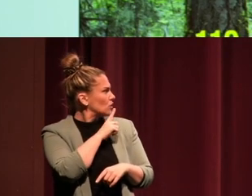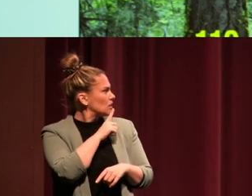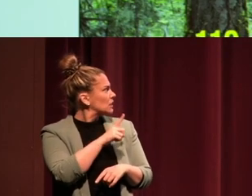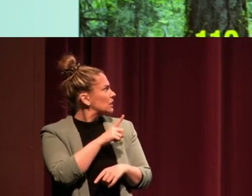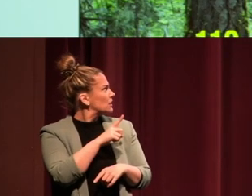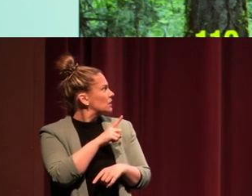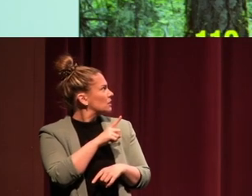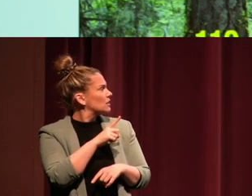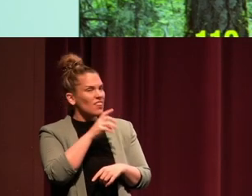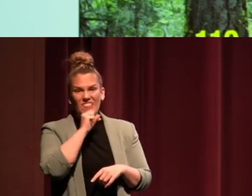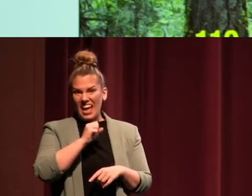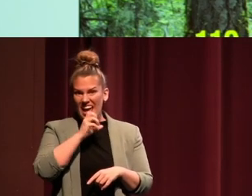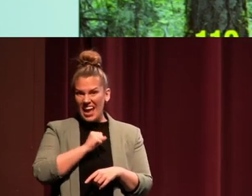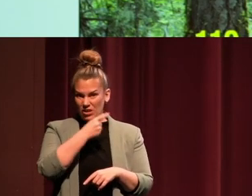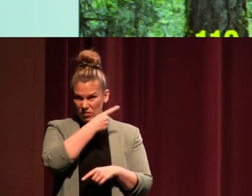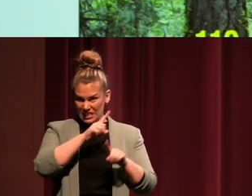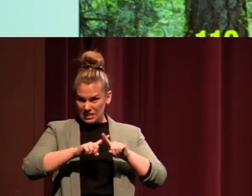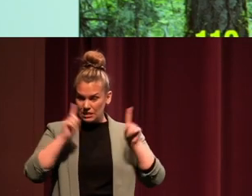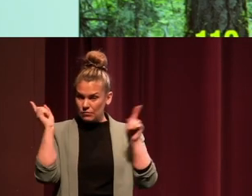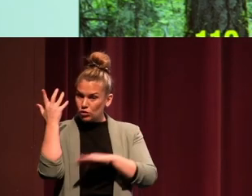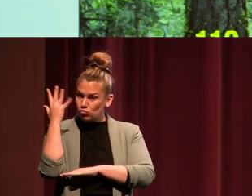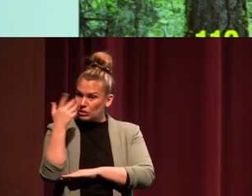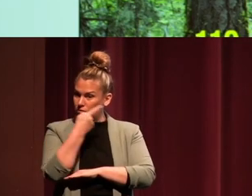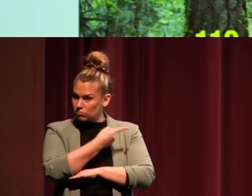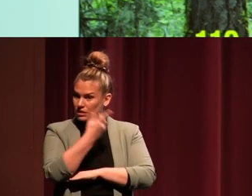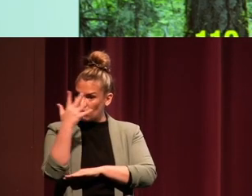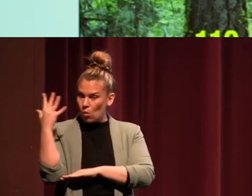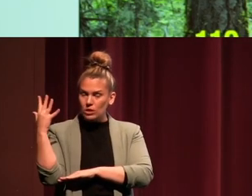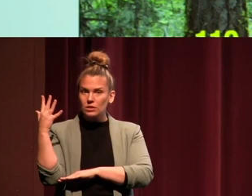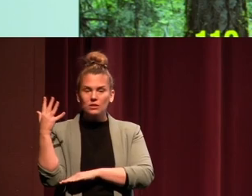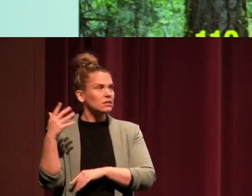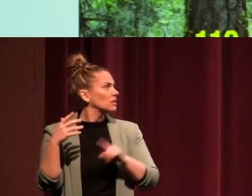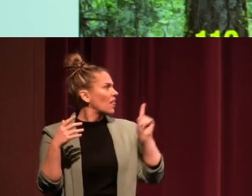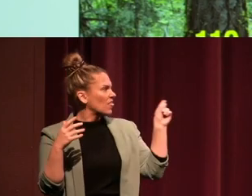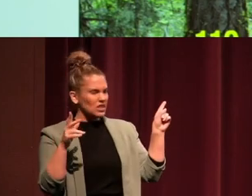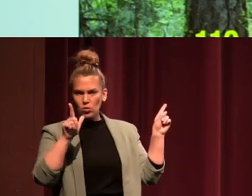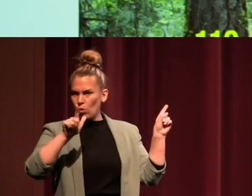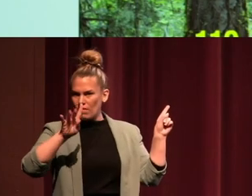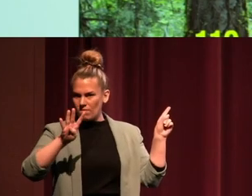Forest, and here's the age of these trees. This grand fir is 24 inches